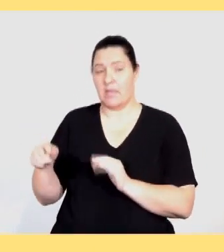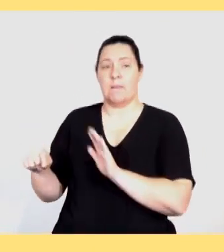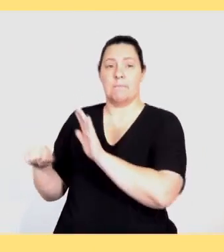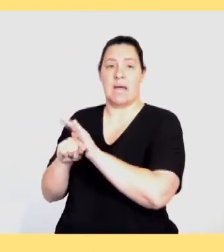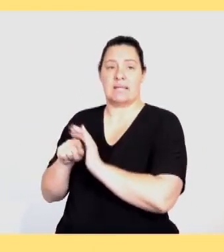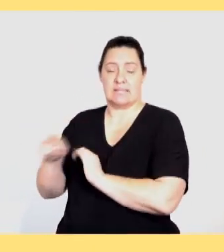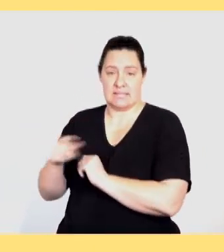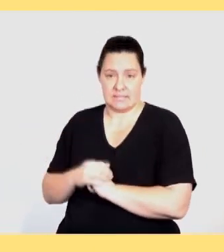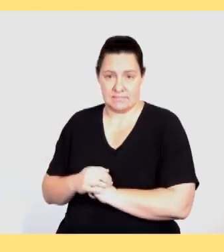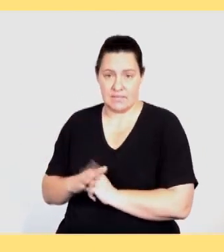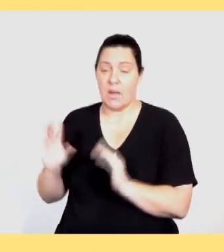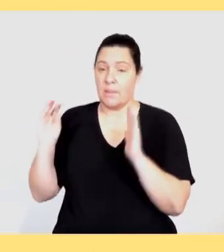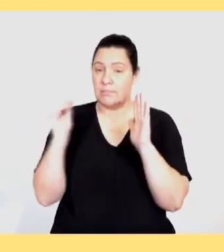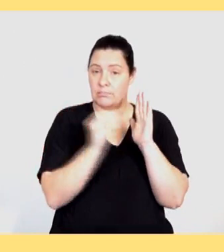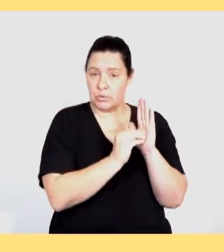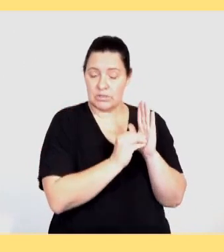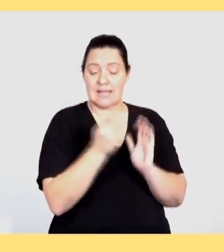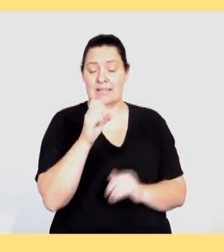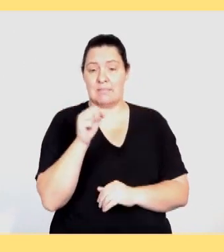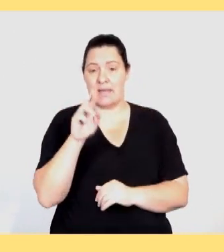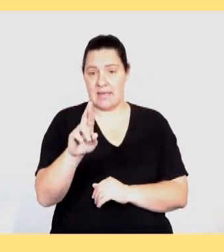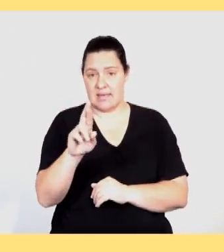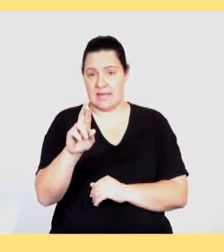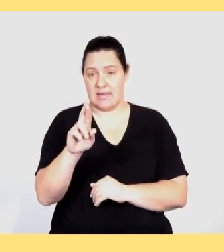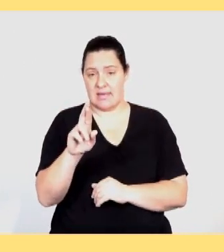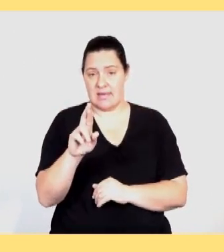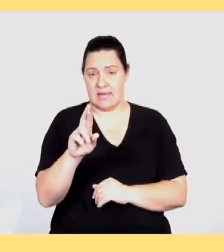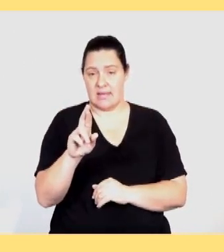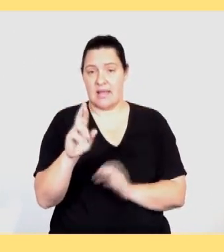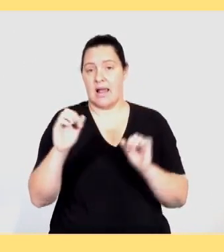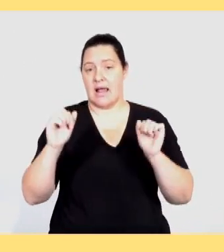minus. So I'm going to record now my debtors